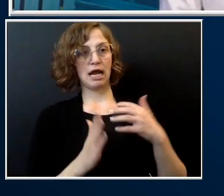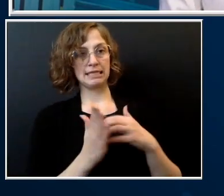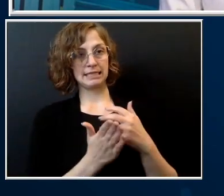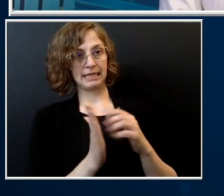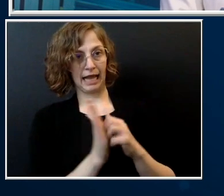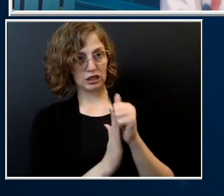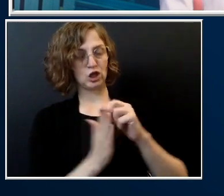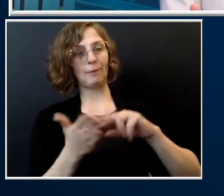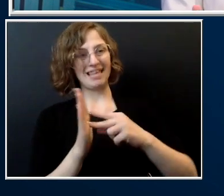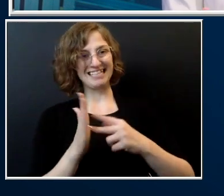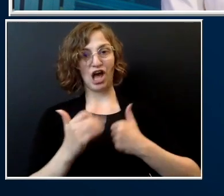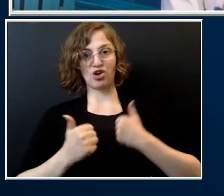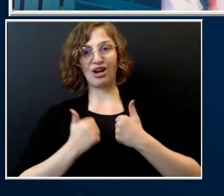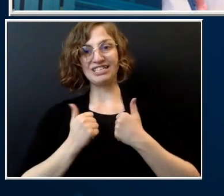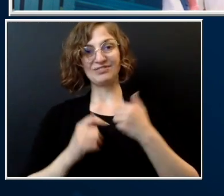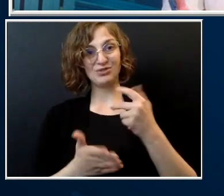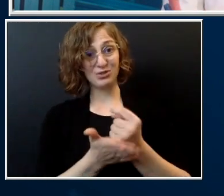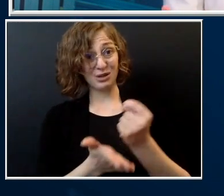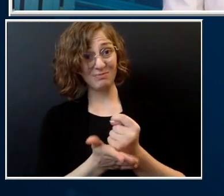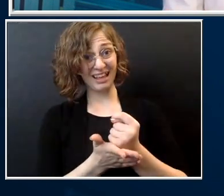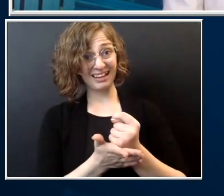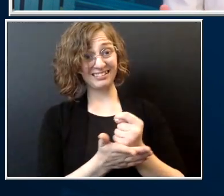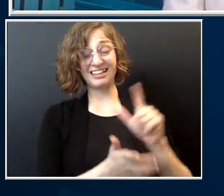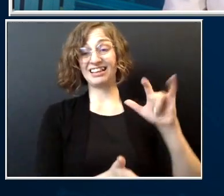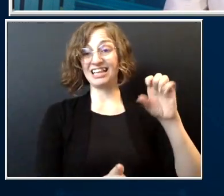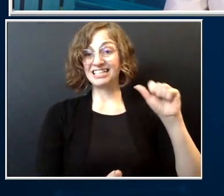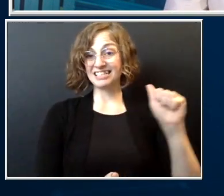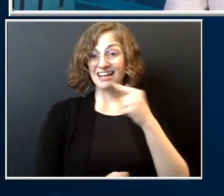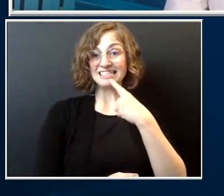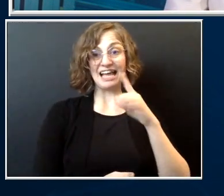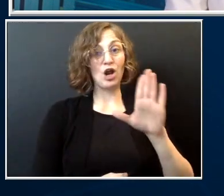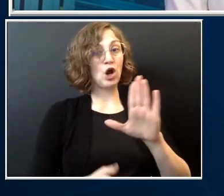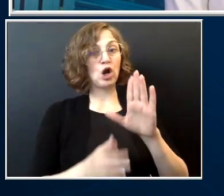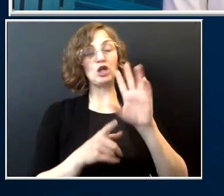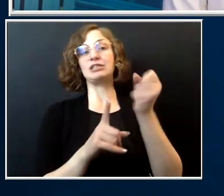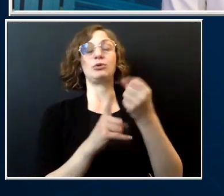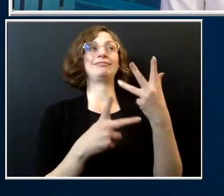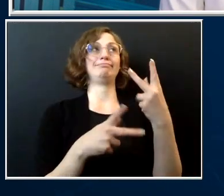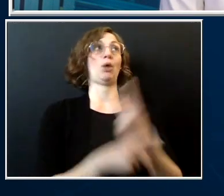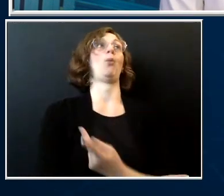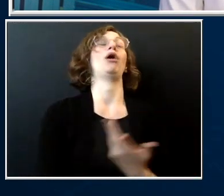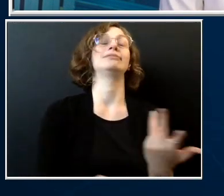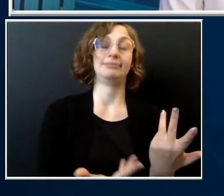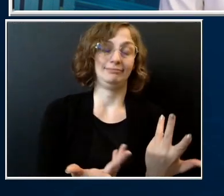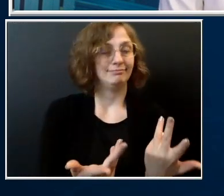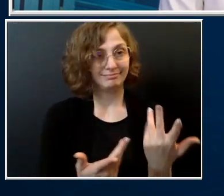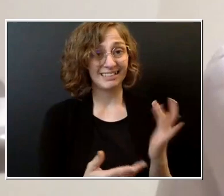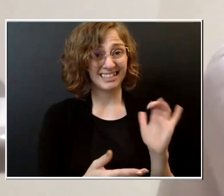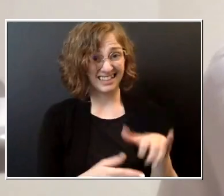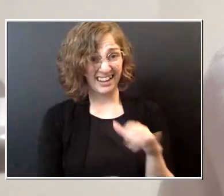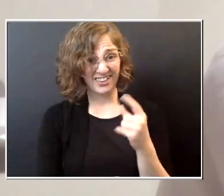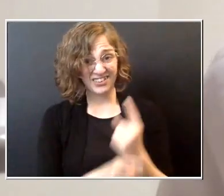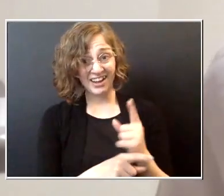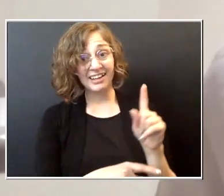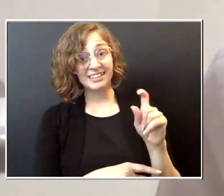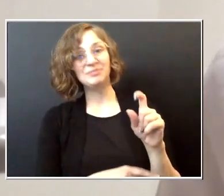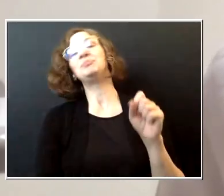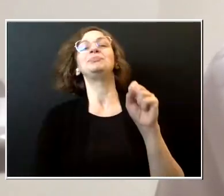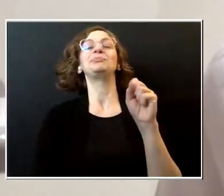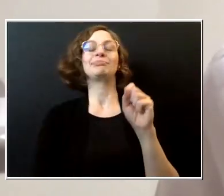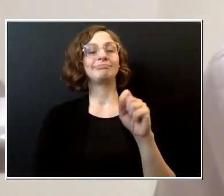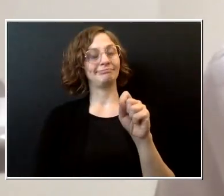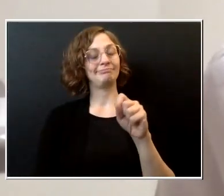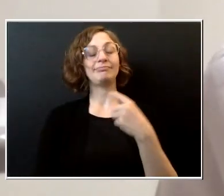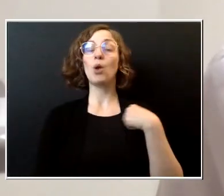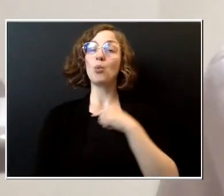she had the worst case scenario, drew the short straw. Is that pretty much the case? Yes, we've made great